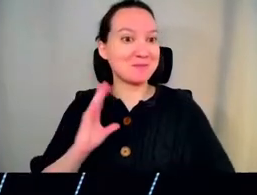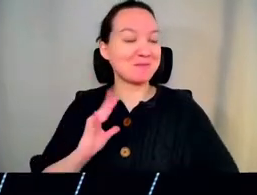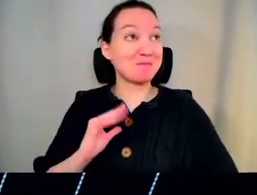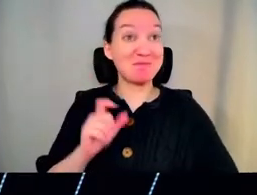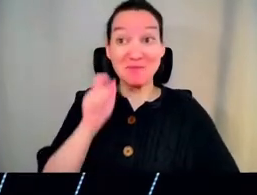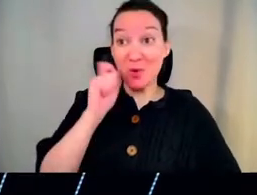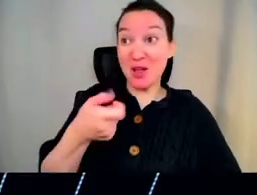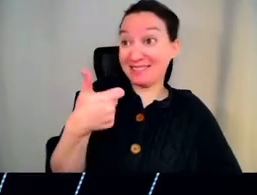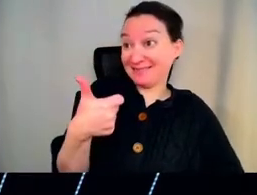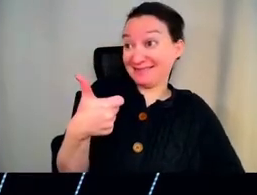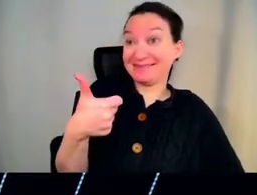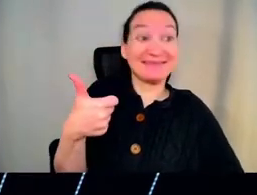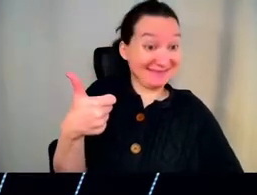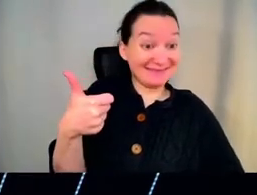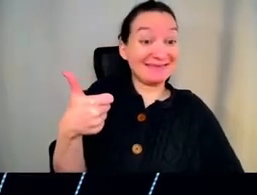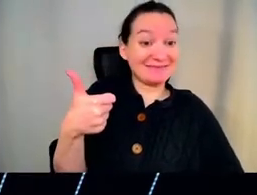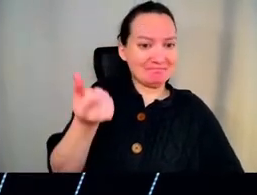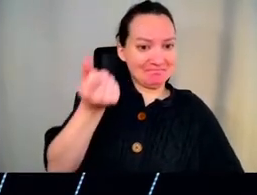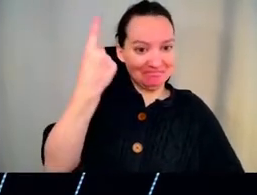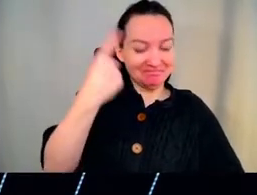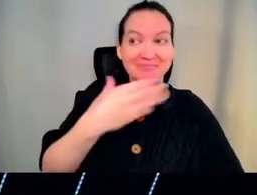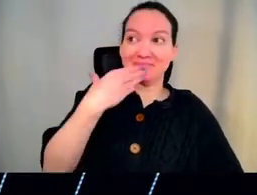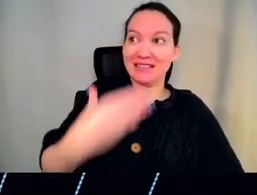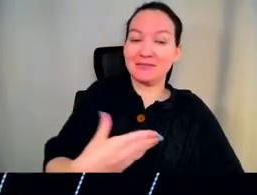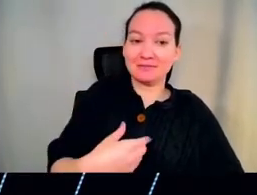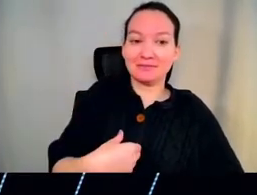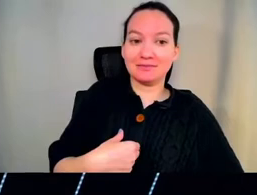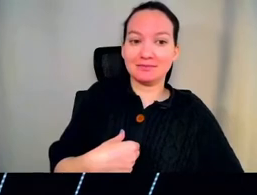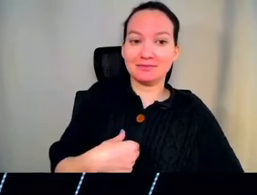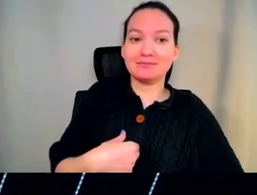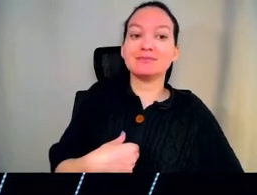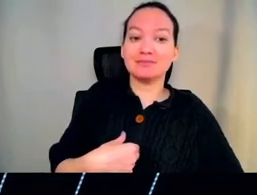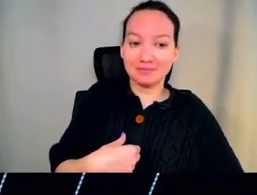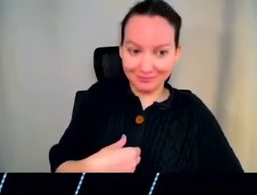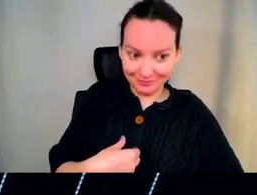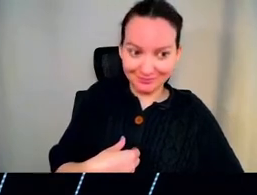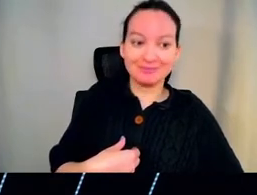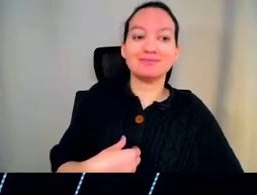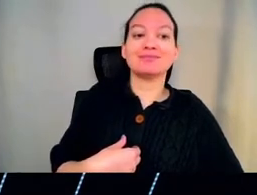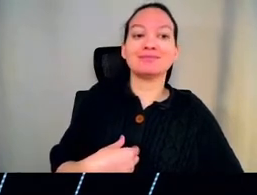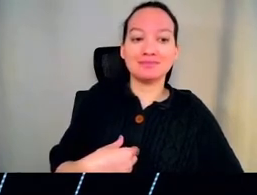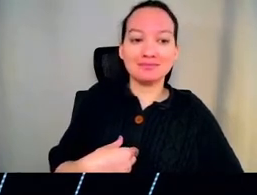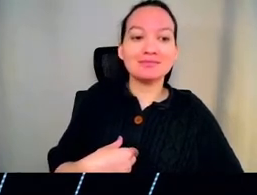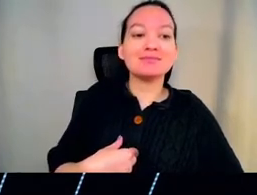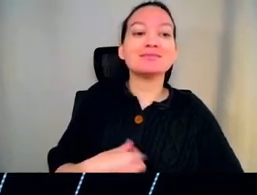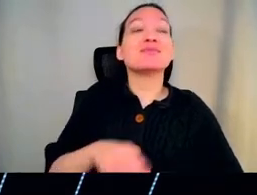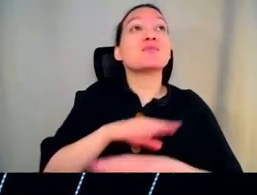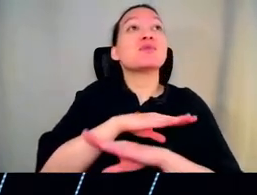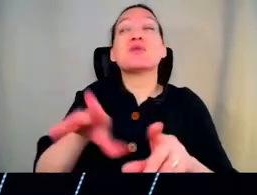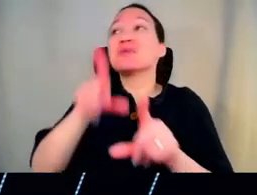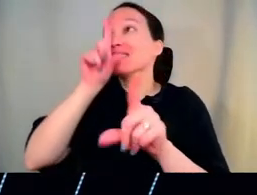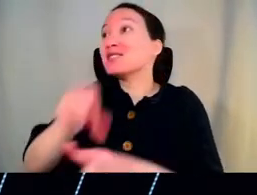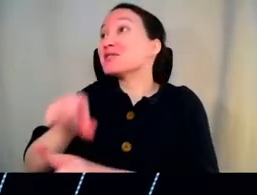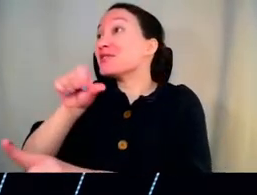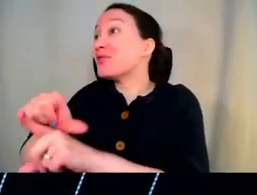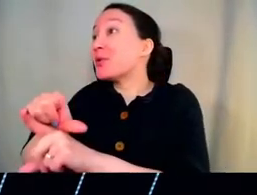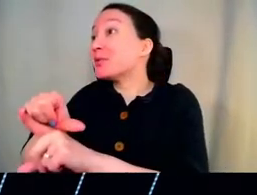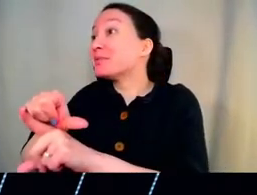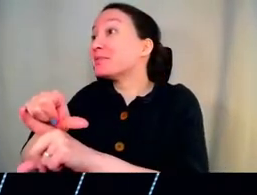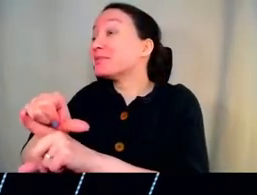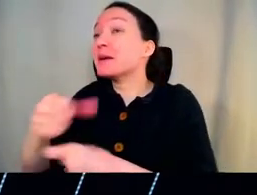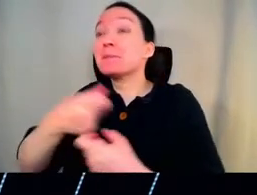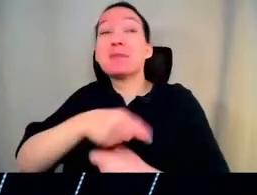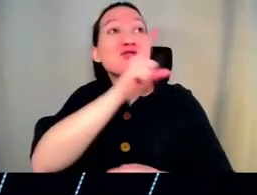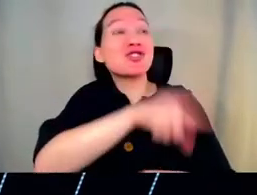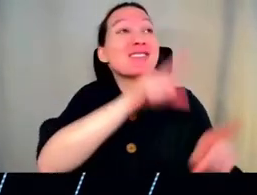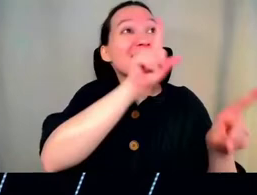Cool. I got it. Thanks. I see you, Bible, you know? Okay. Don't answer a fool. Be